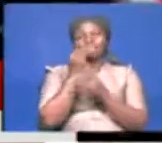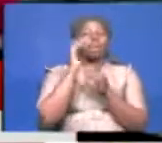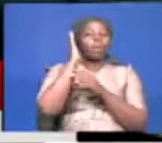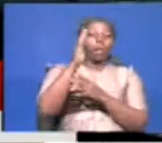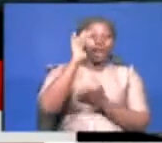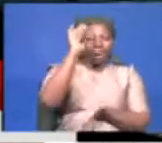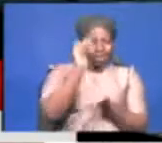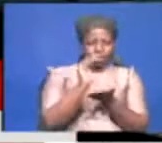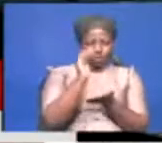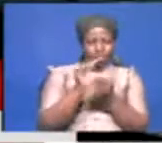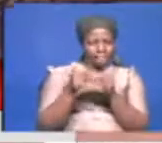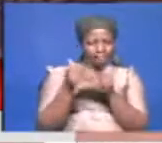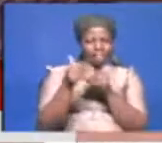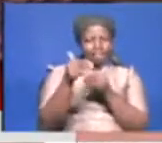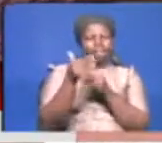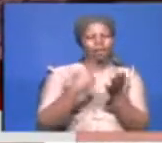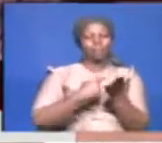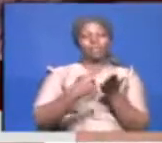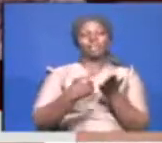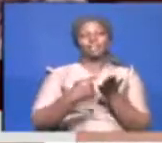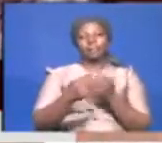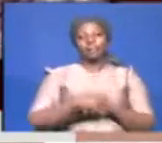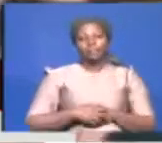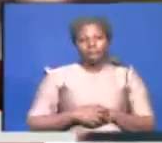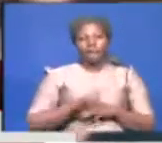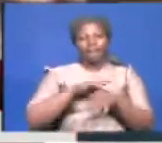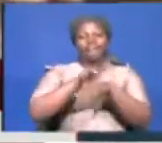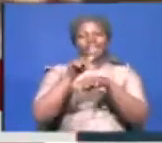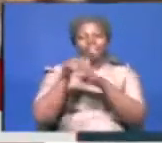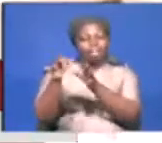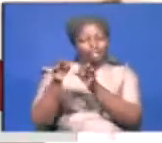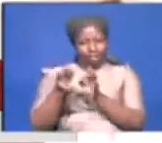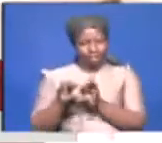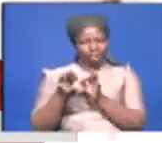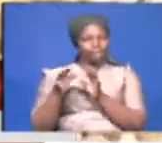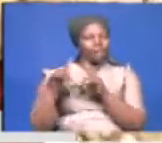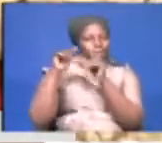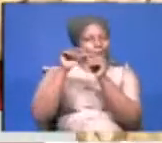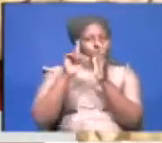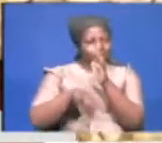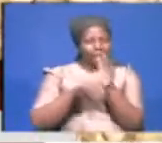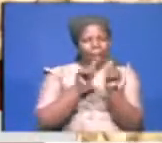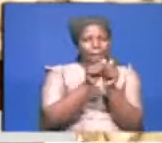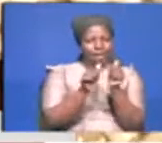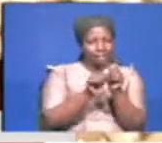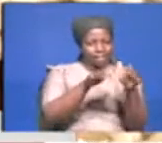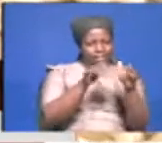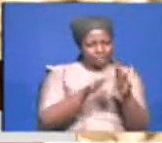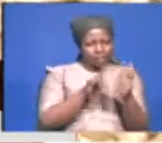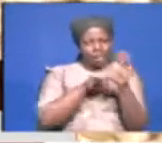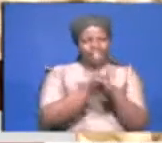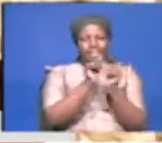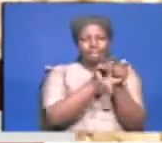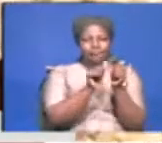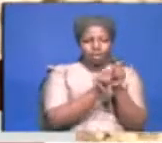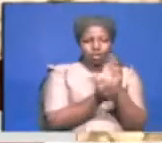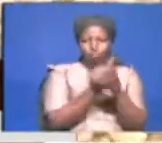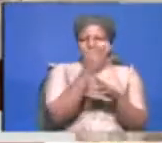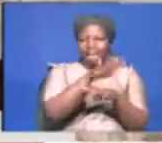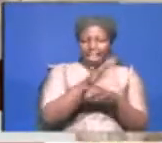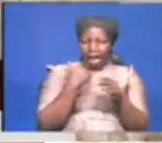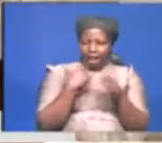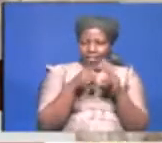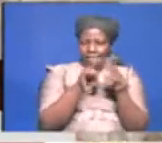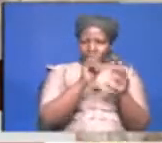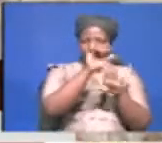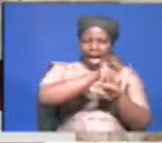in coming weeks. According to the National Treasury, maize farmers in the breadbasket have started harvesting this season's crop,